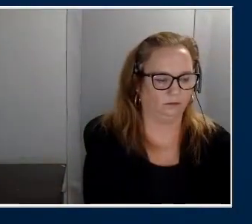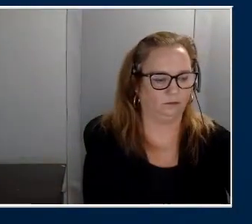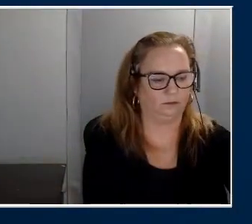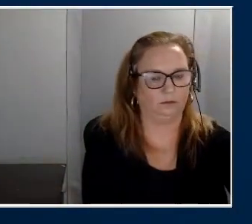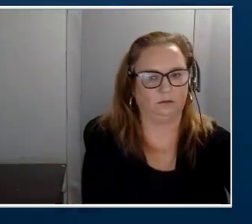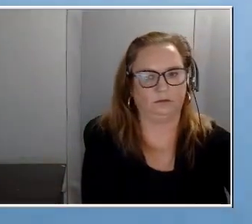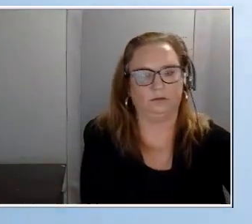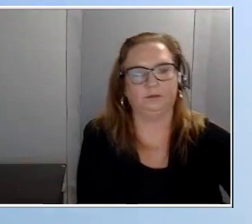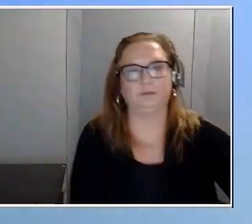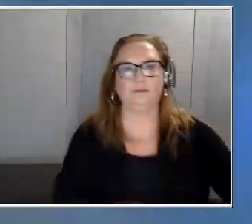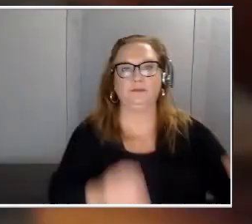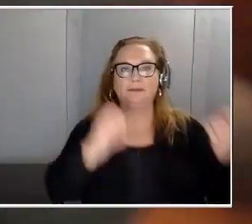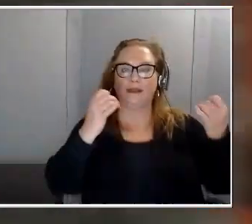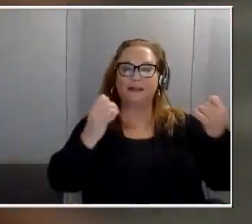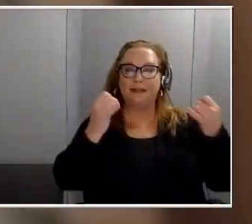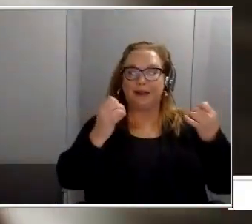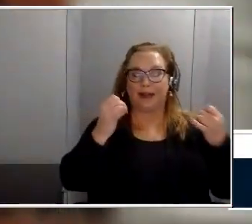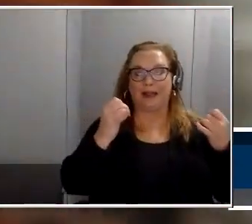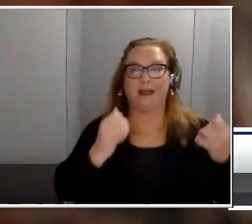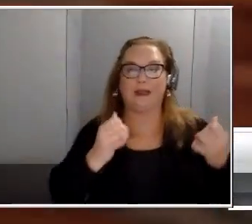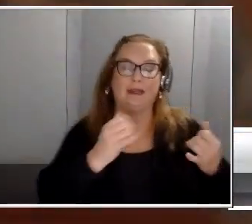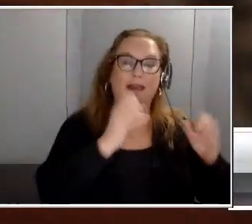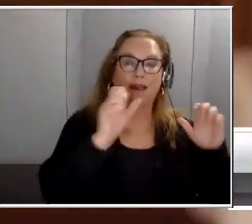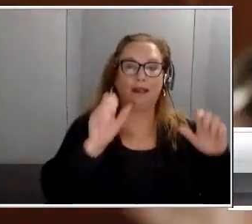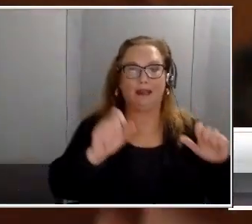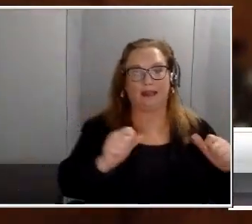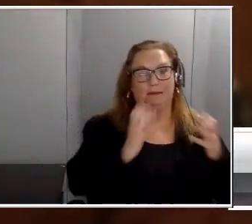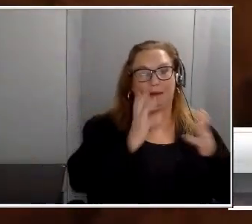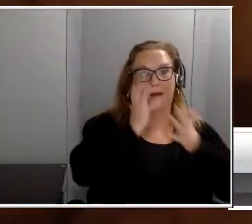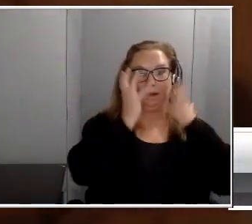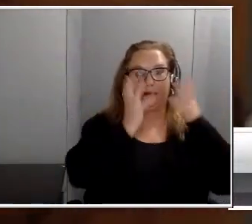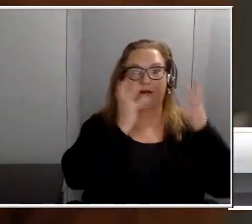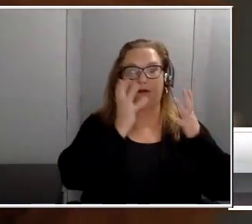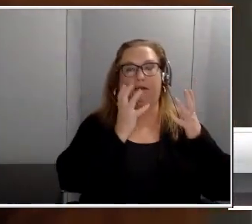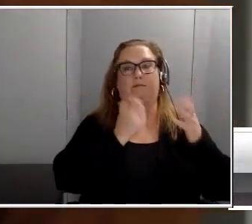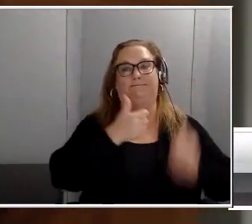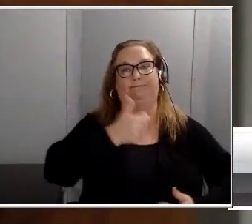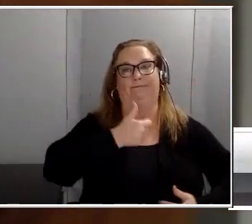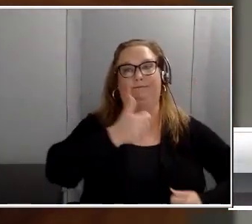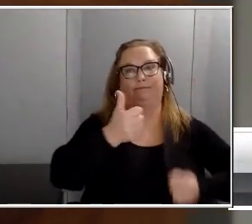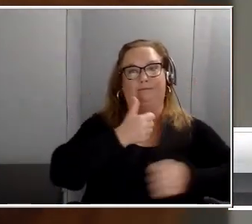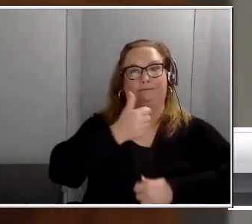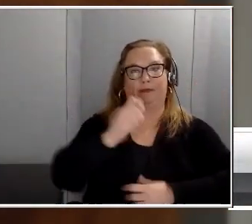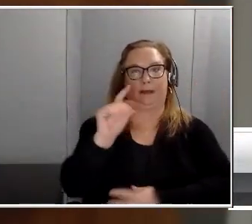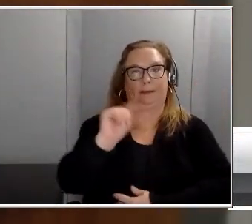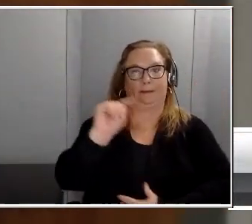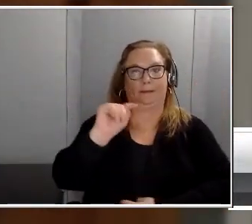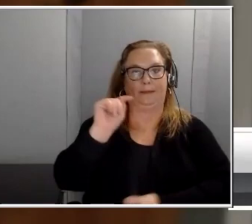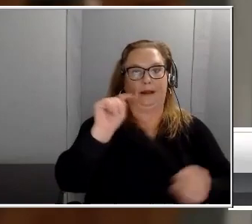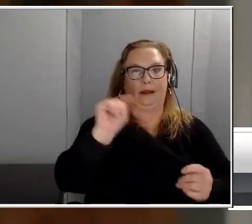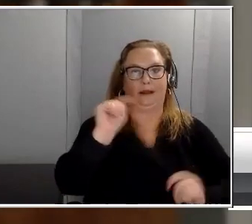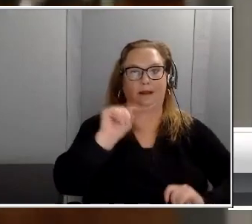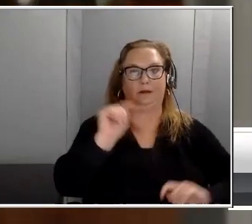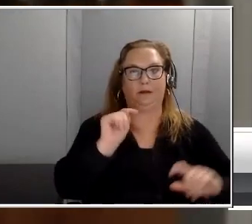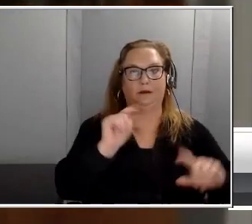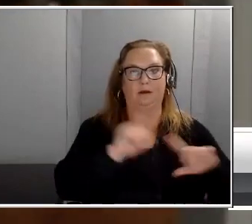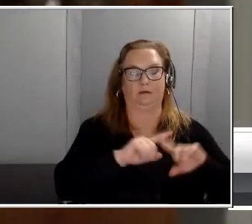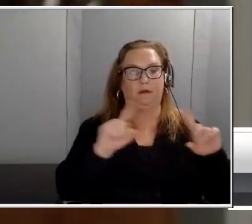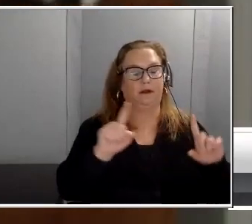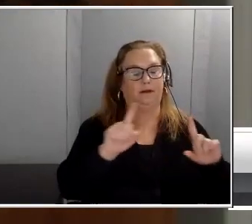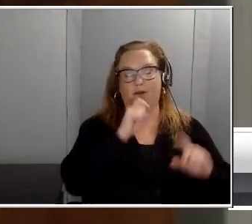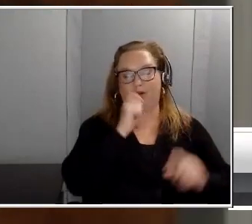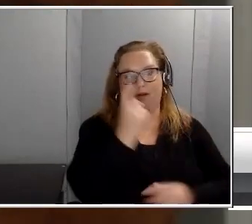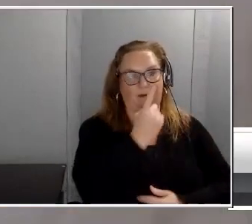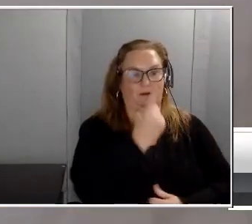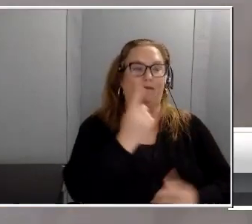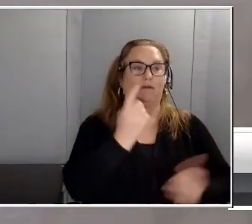Coming up on today's Morning Medical Update, it can be embarrassing to constantly excuse yourself to use the restroom. But you're not alone. As